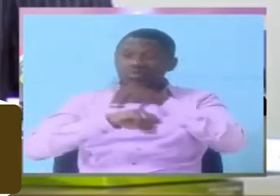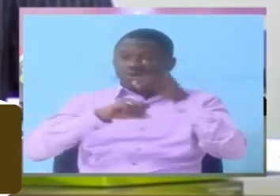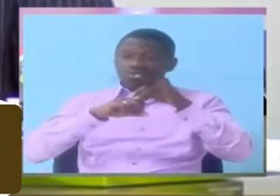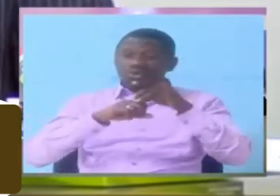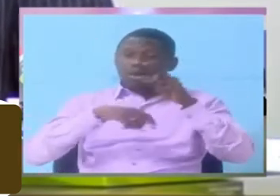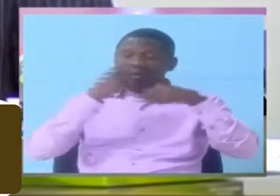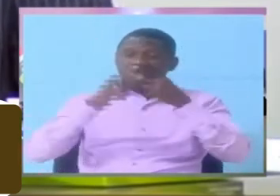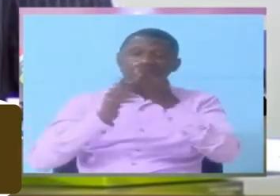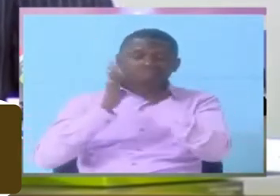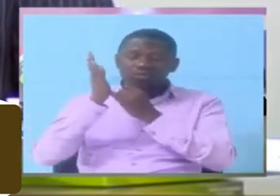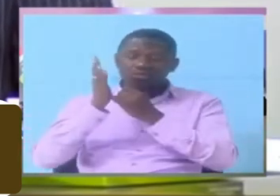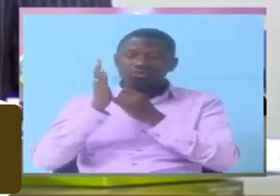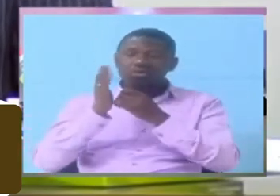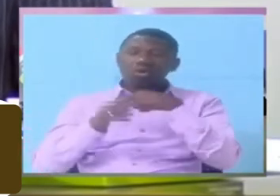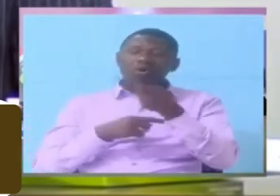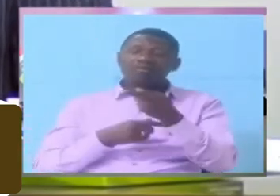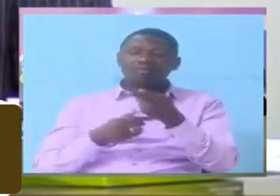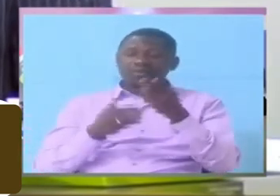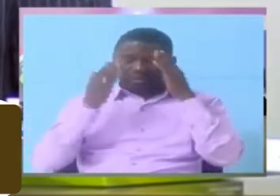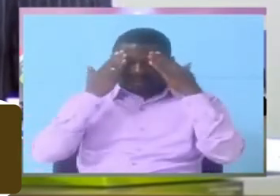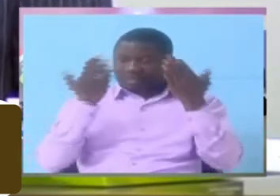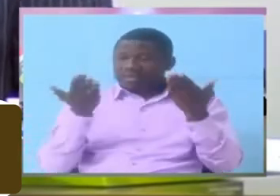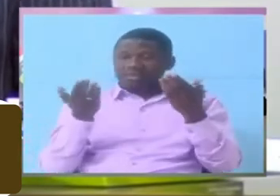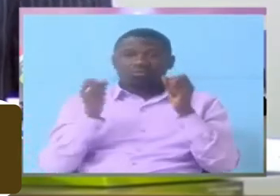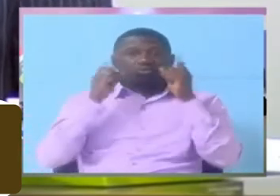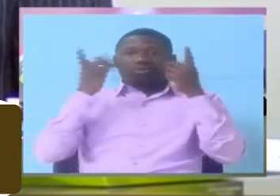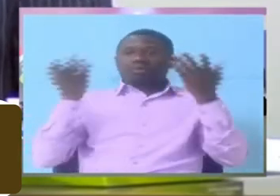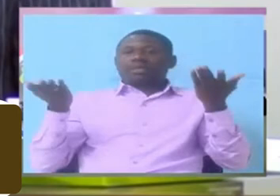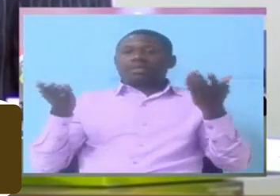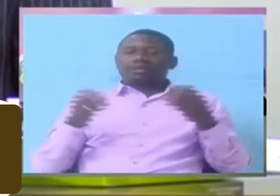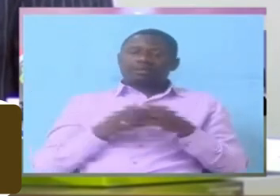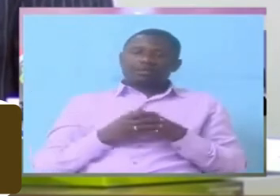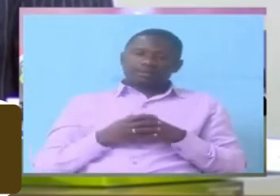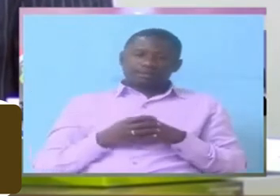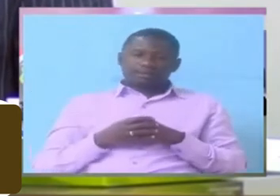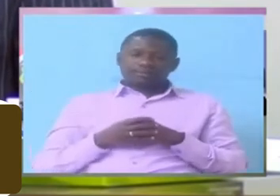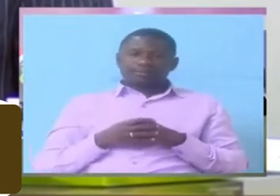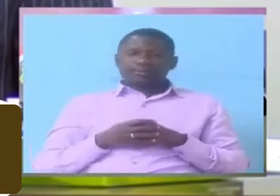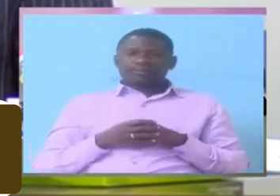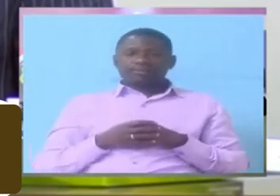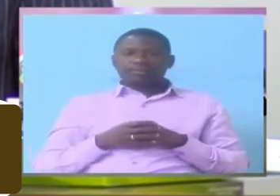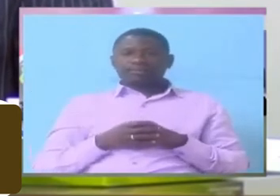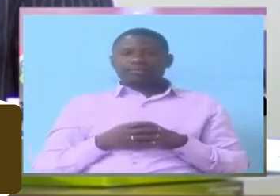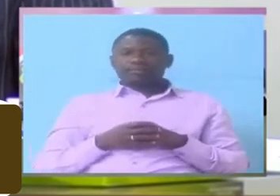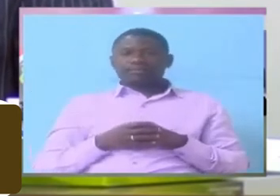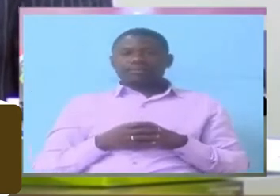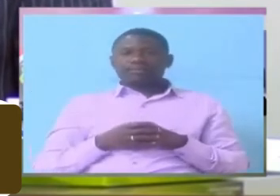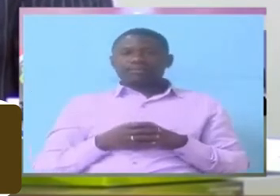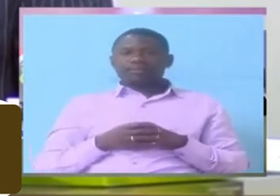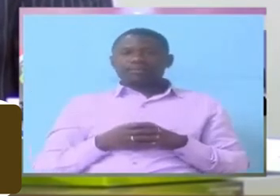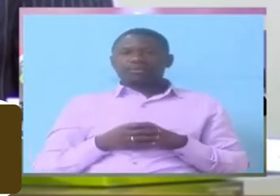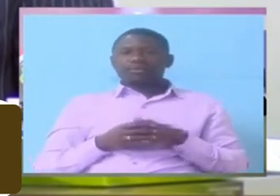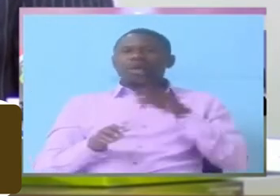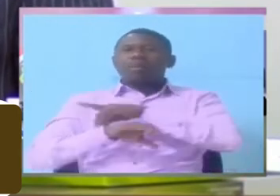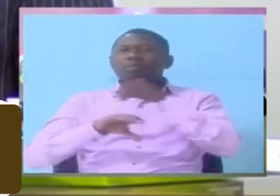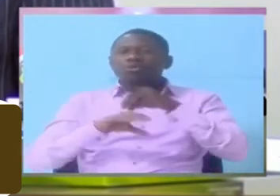ala banda ni ko abe warla bage pour yitare ñim maka moto ka fa ko imalo ndu man sakunda lo la bulo menteni ko ñin kono. Which position are you referring